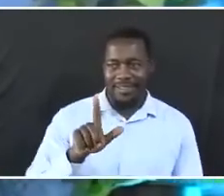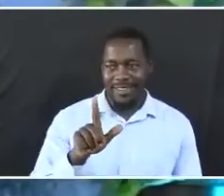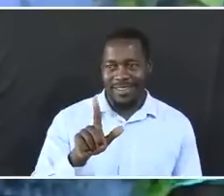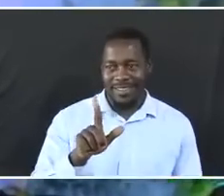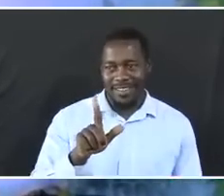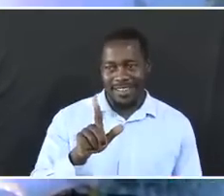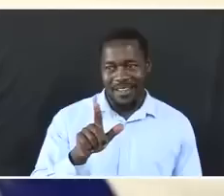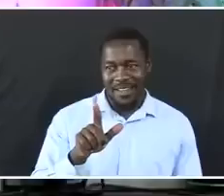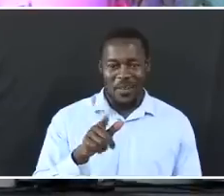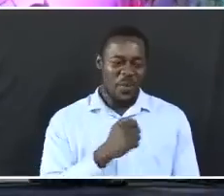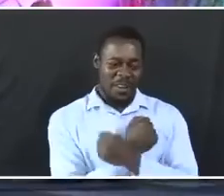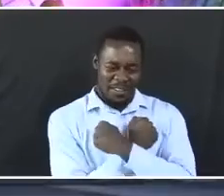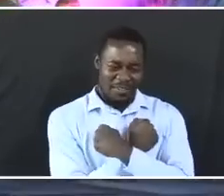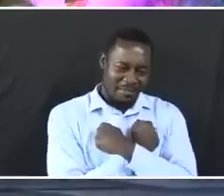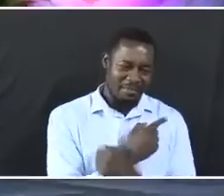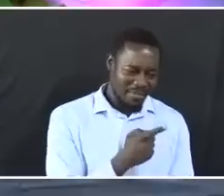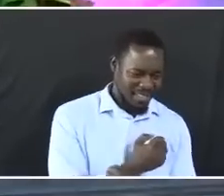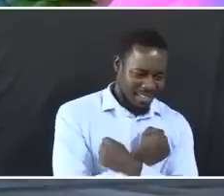walk into